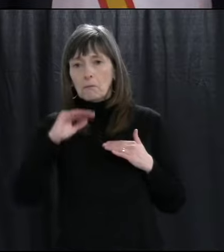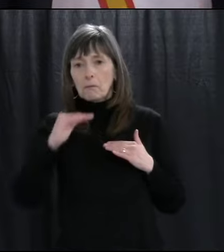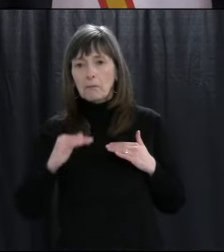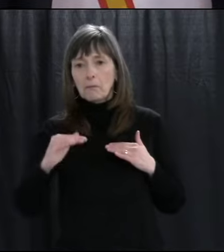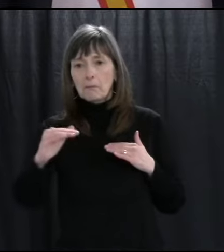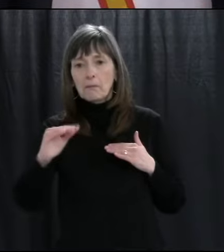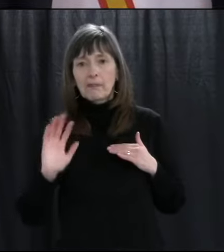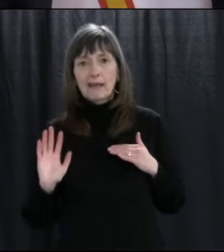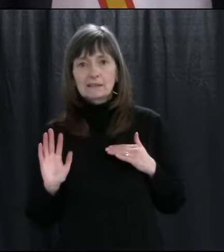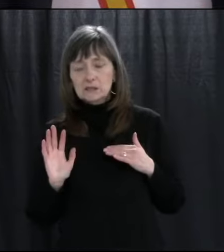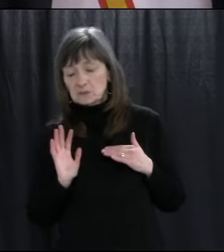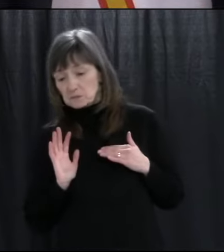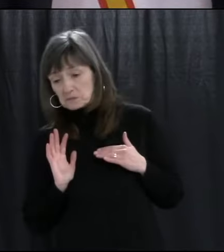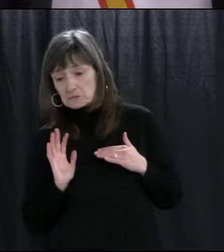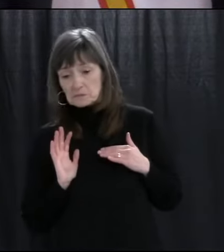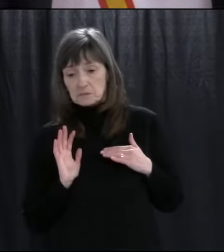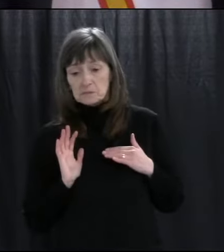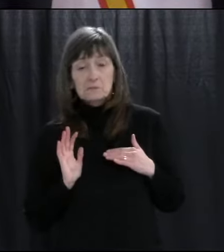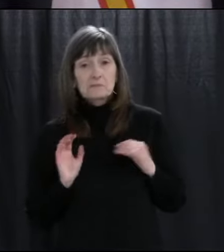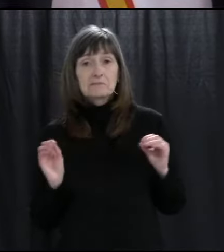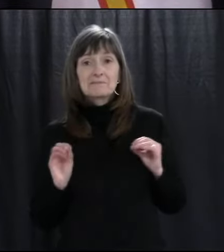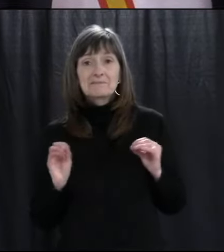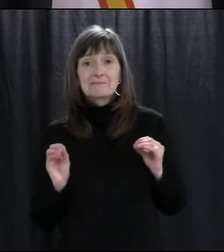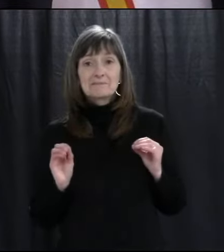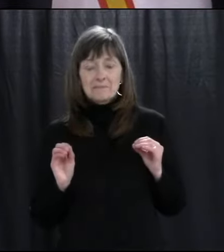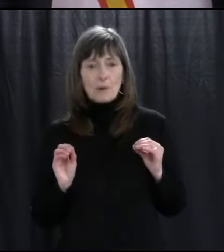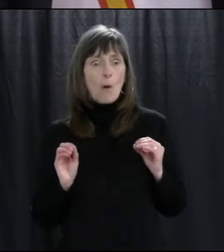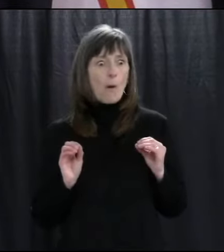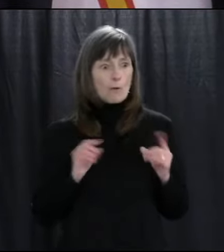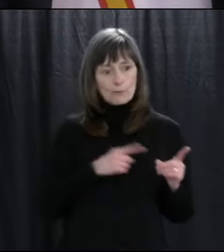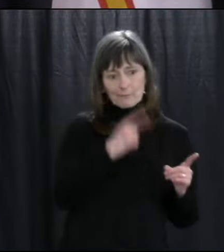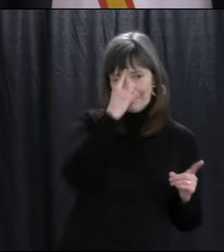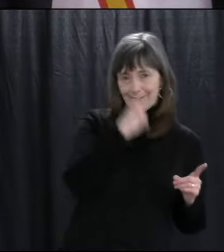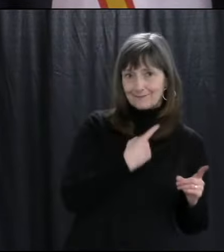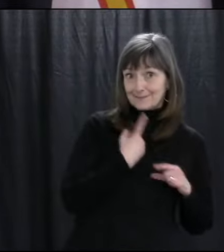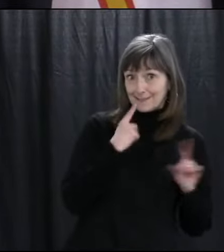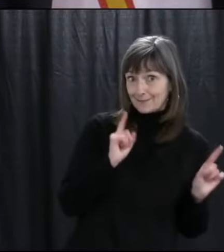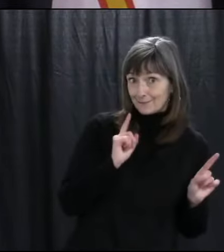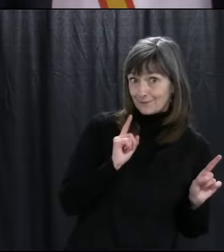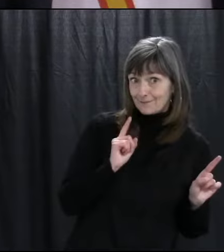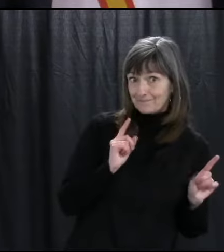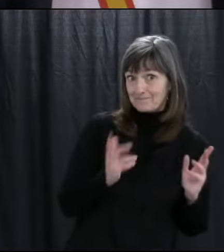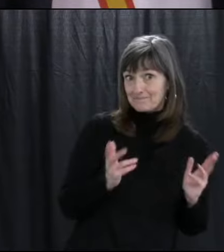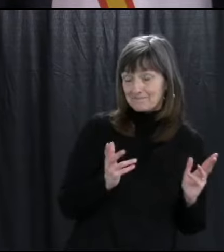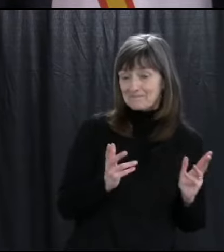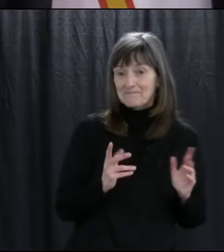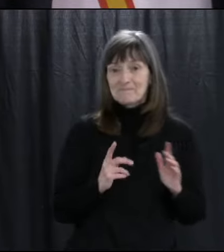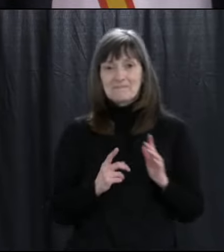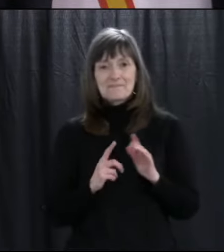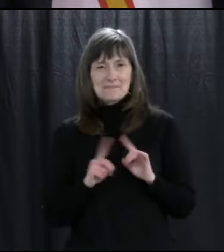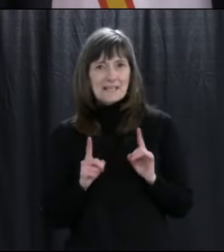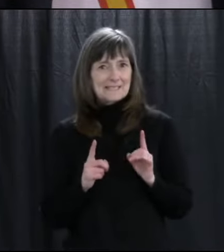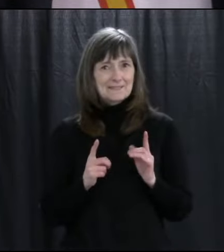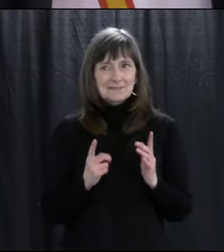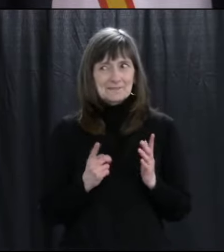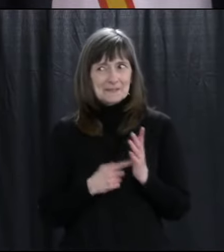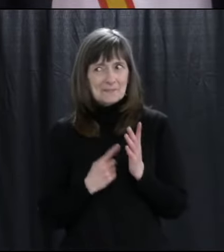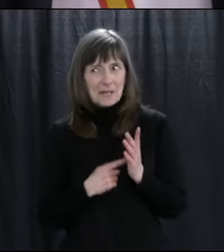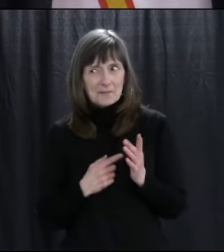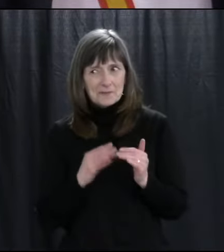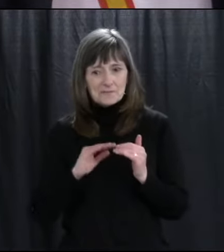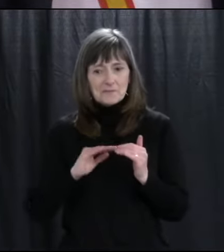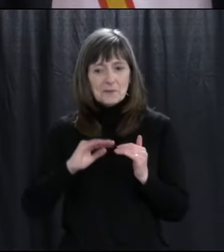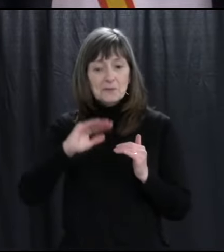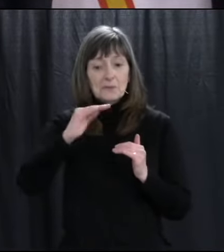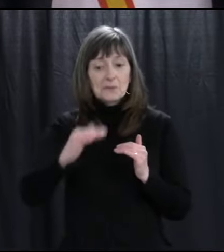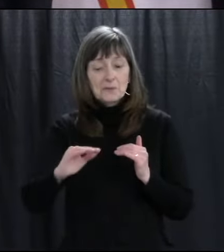rise in the curve. And so we hope that we can say then that they work. But it's sometimes that can be difficult because you don't know for sure